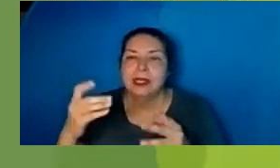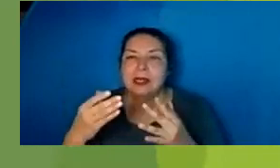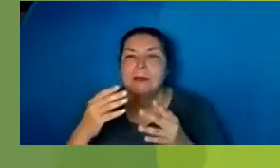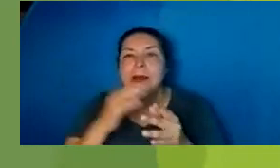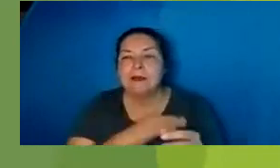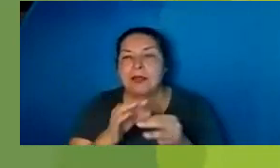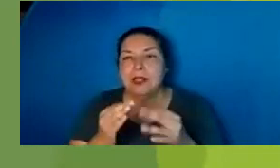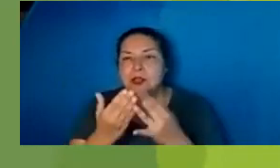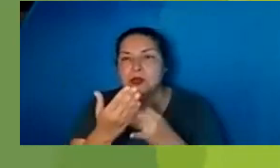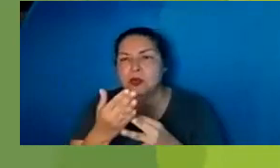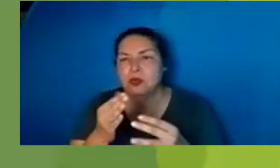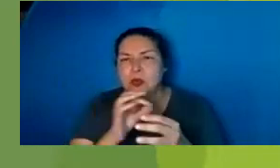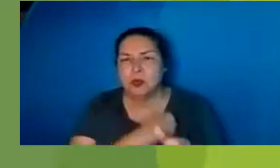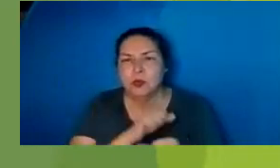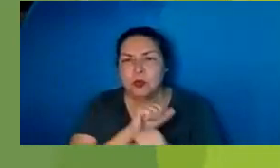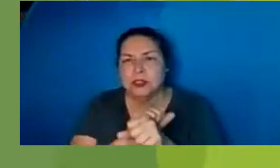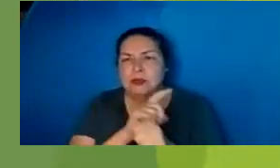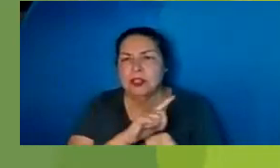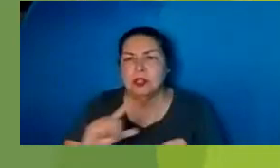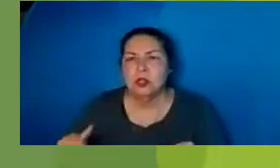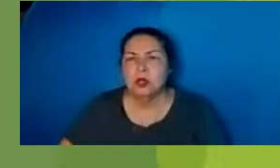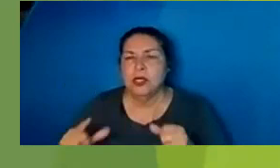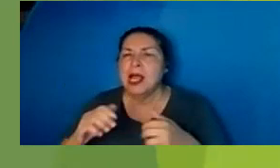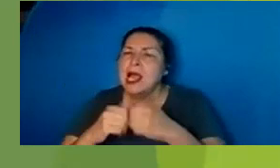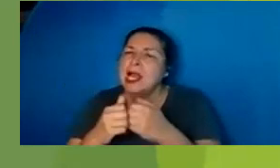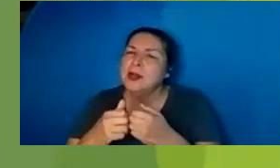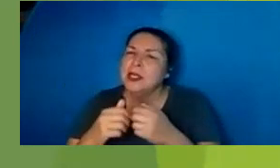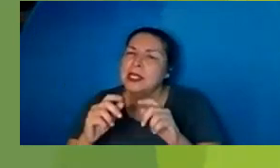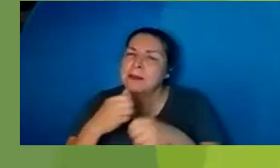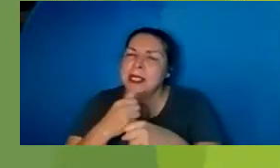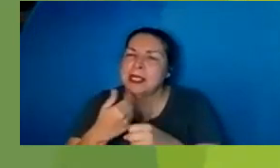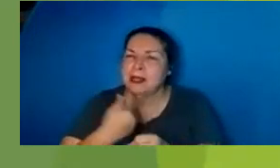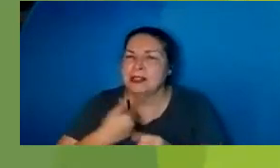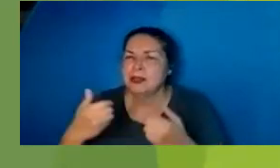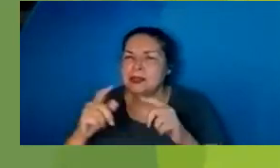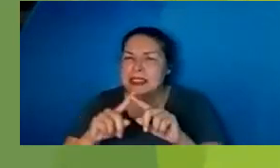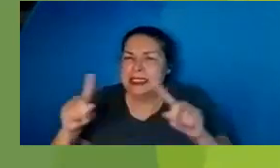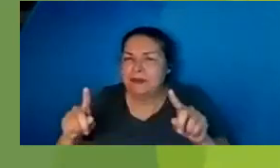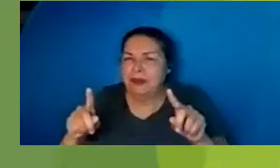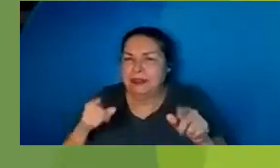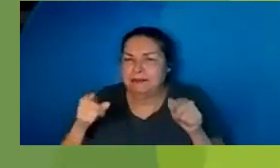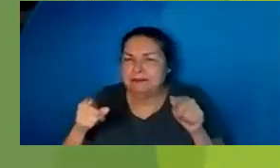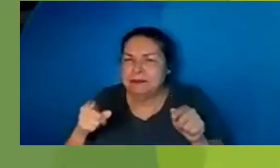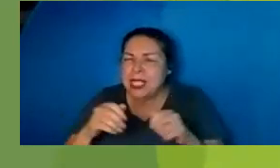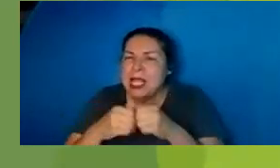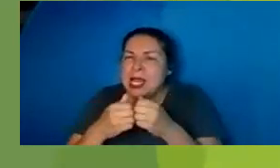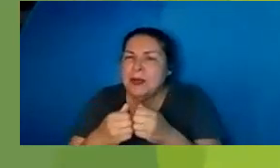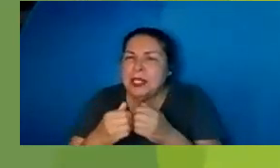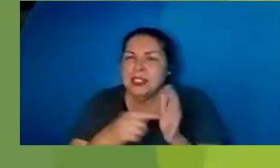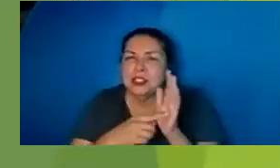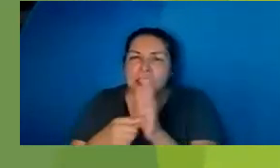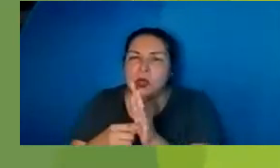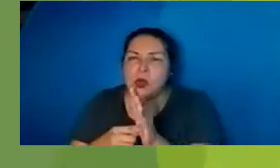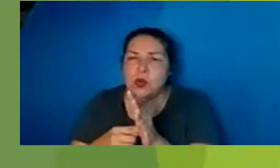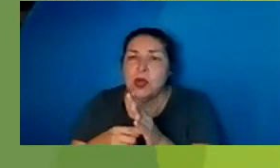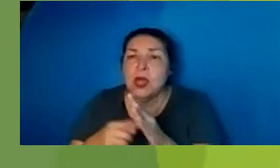the distinctions among ourselves that we like to make? How are we to distinguish between the